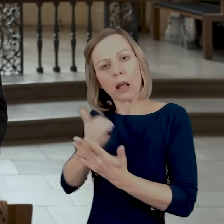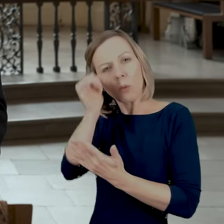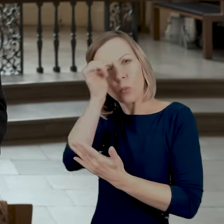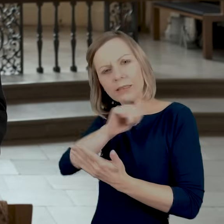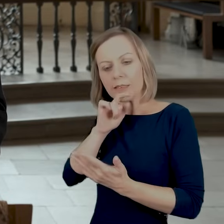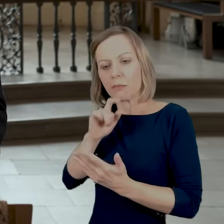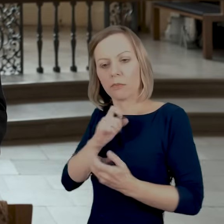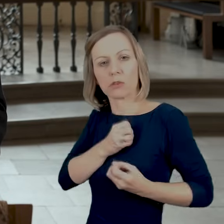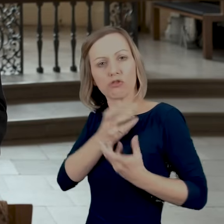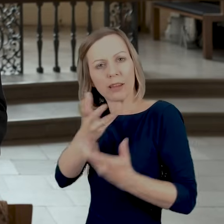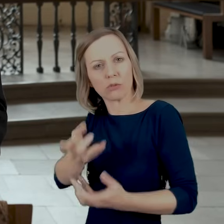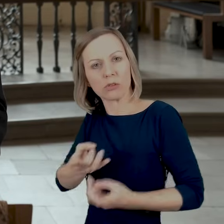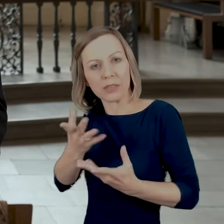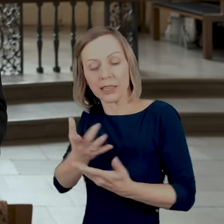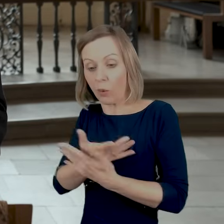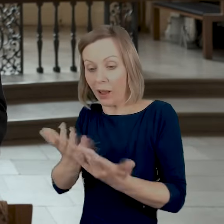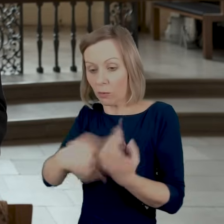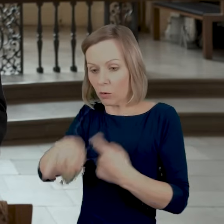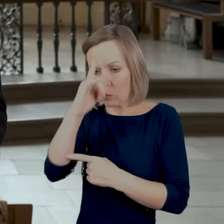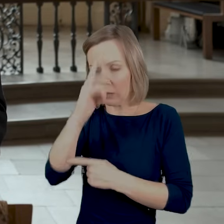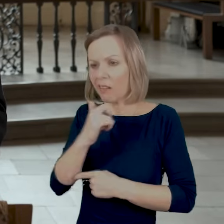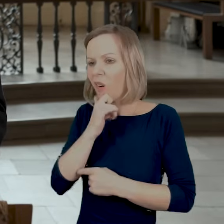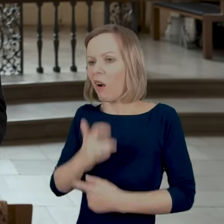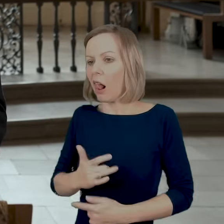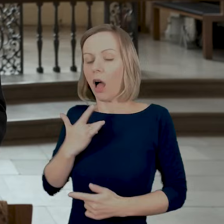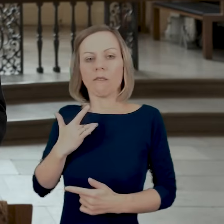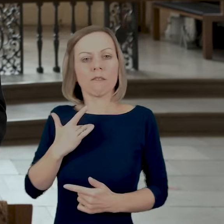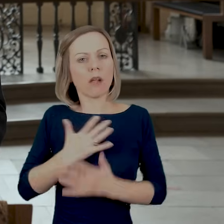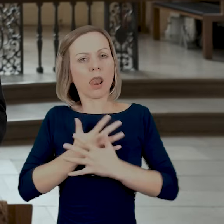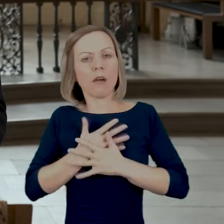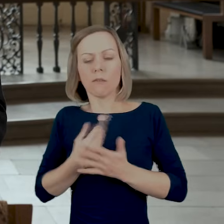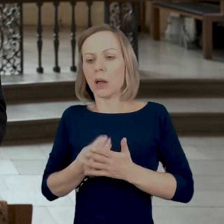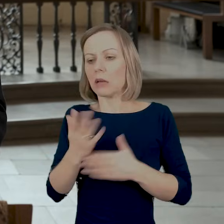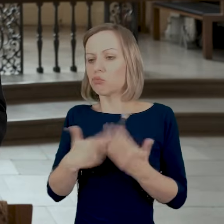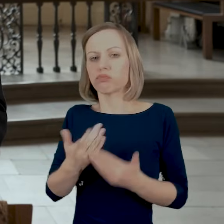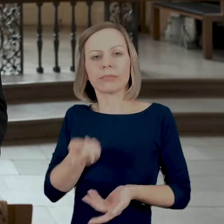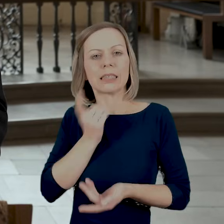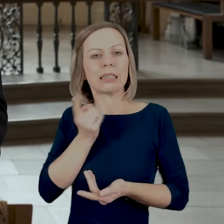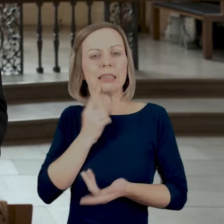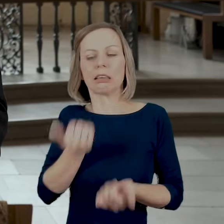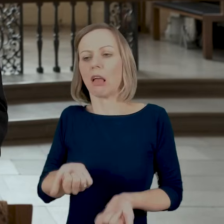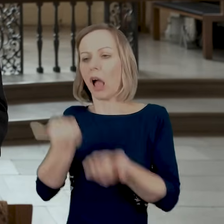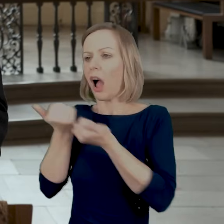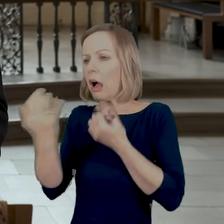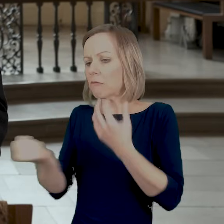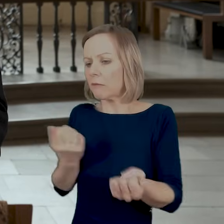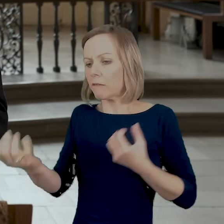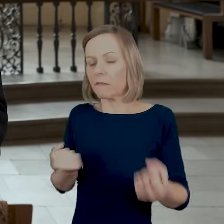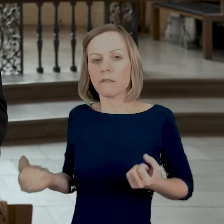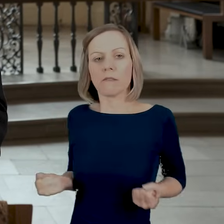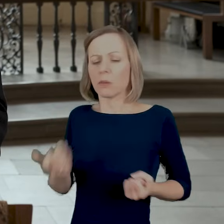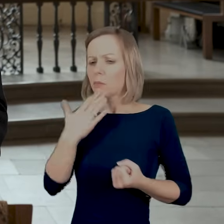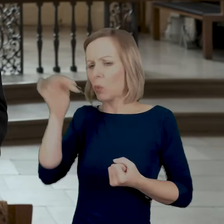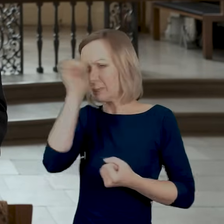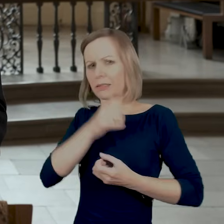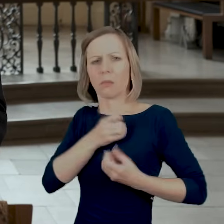and generosity to all for whom life and love and money seem to come easily and painlessly. Lord, in your